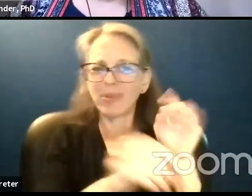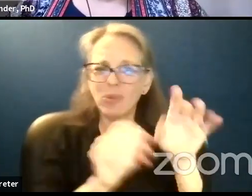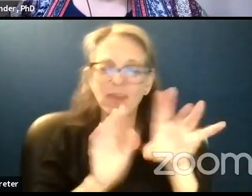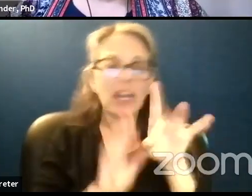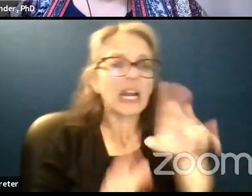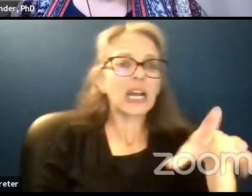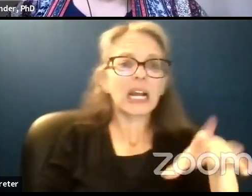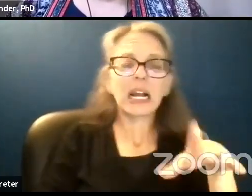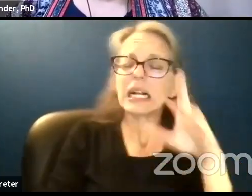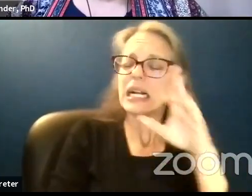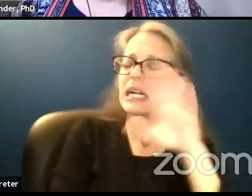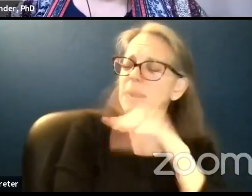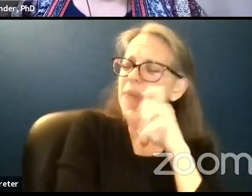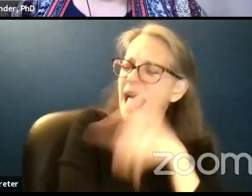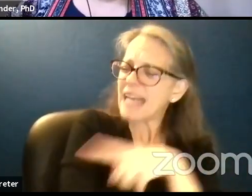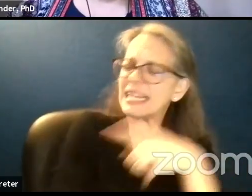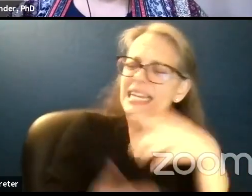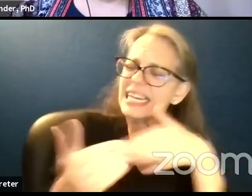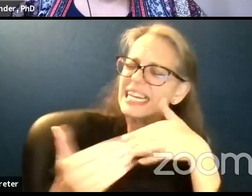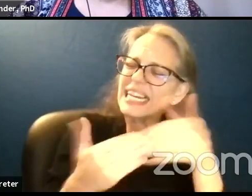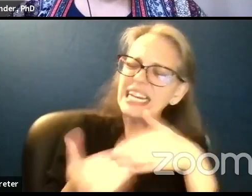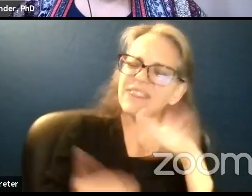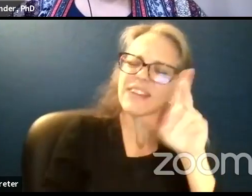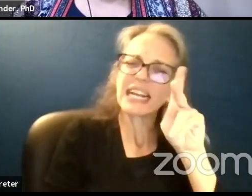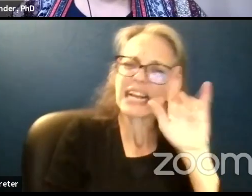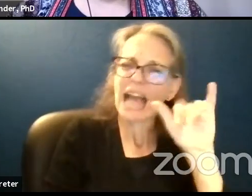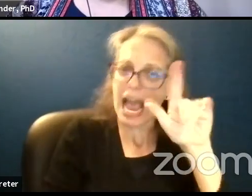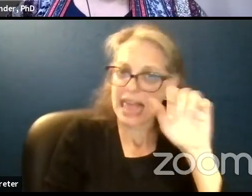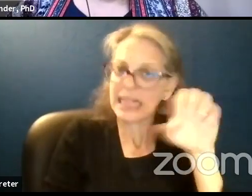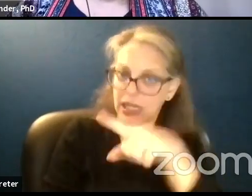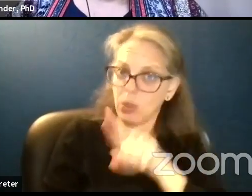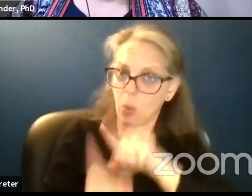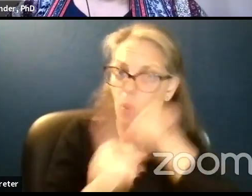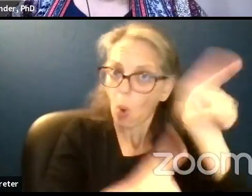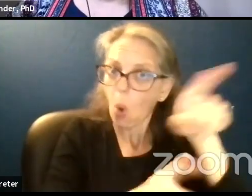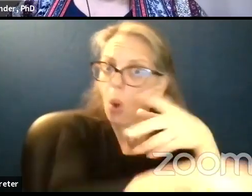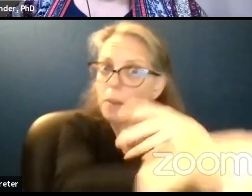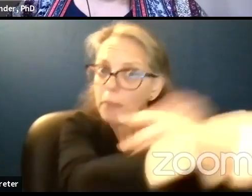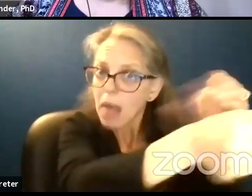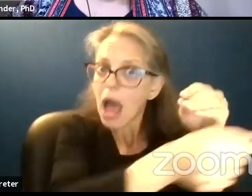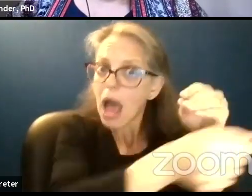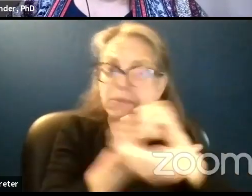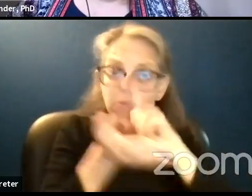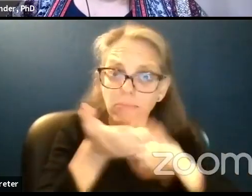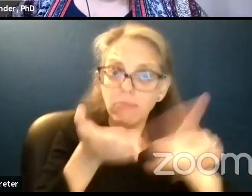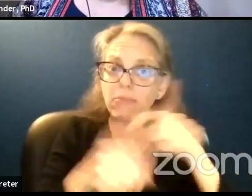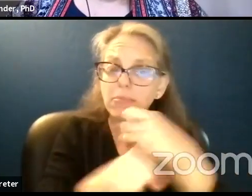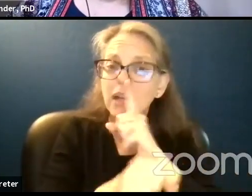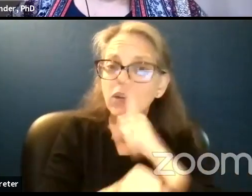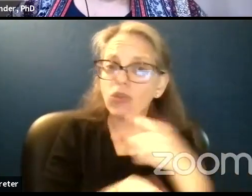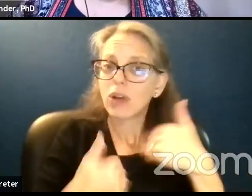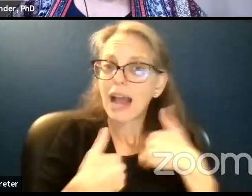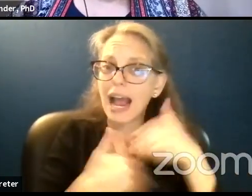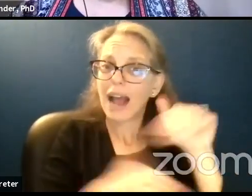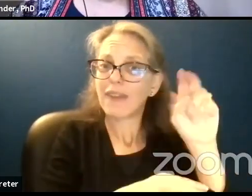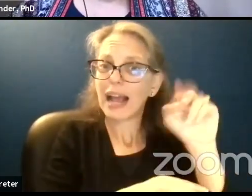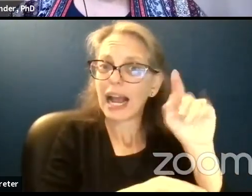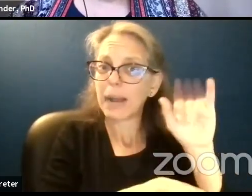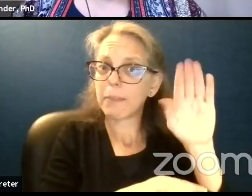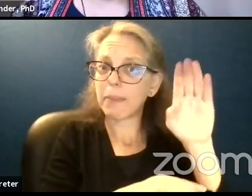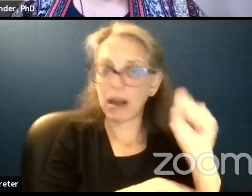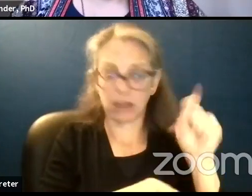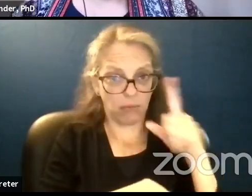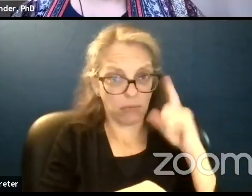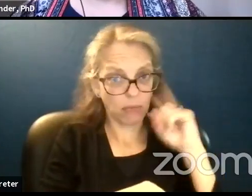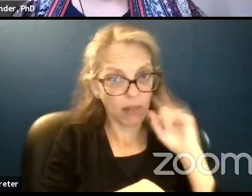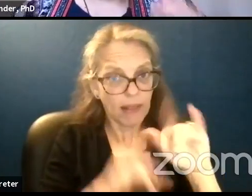this antibody test, right? Let's say, Kylie, you go ahead and get the blood test. That isn't 100%, right? That's not